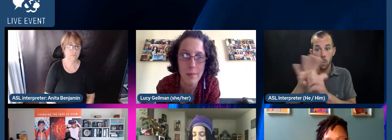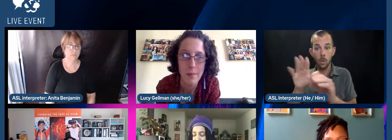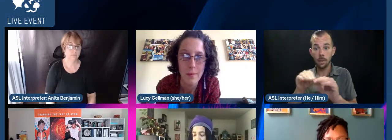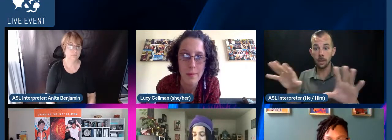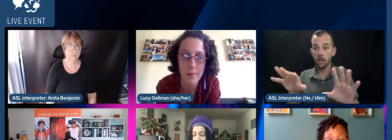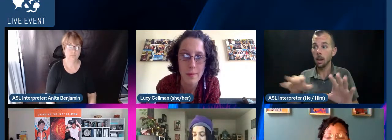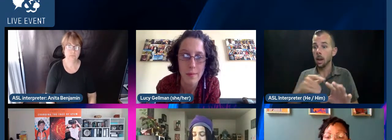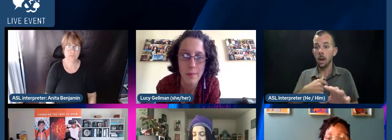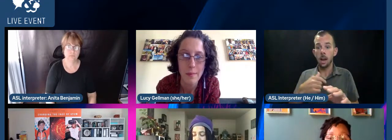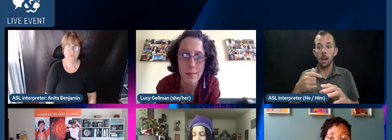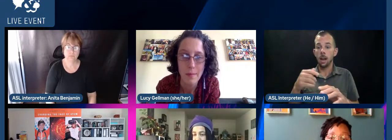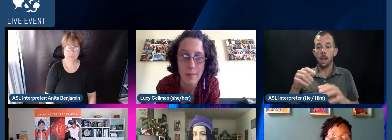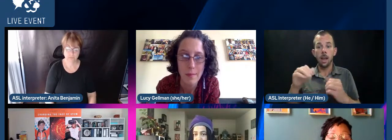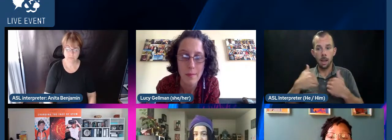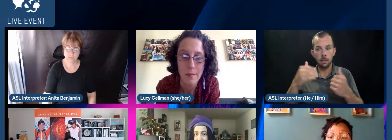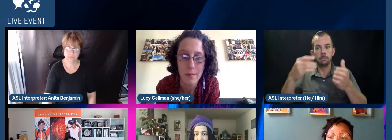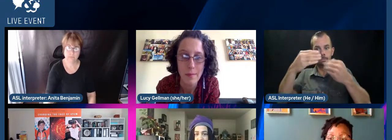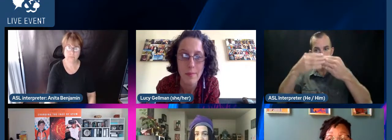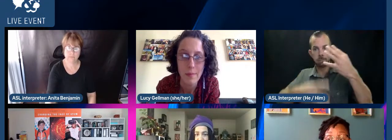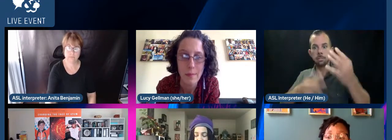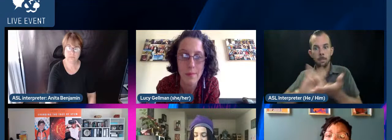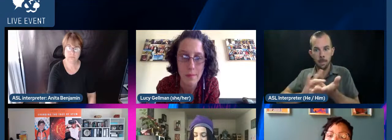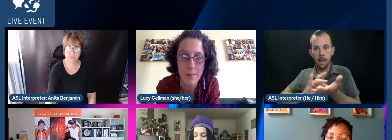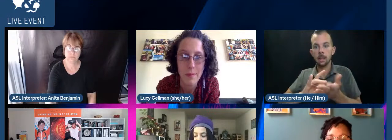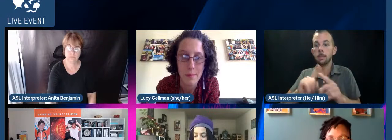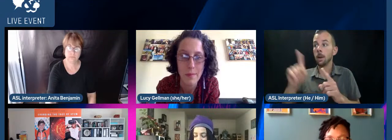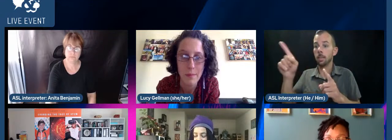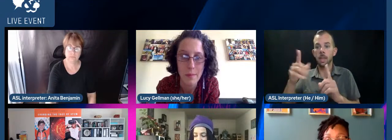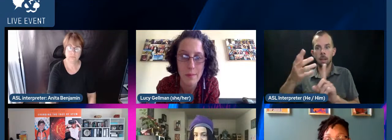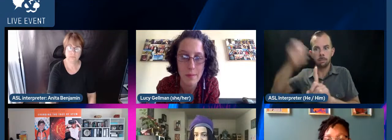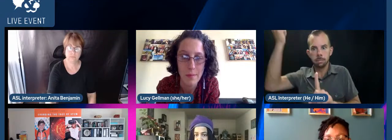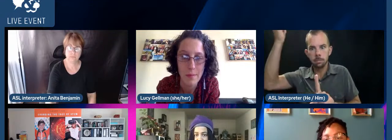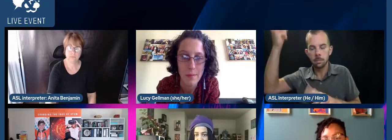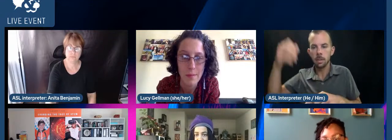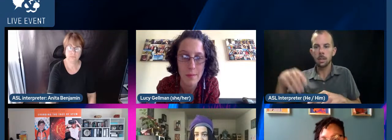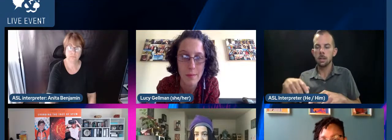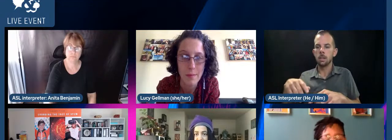away my hydroxychloroquine. They sent people out notices to say, oh, well, the medication